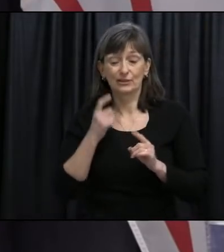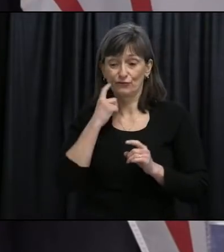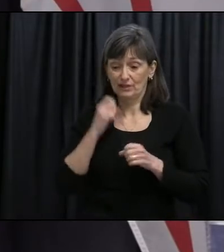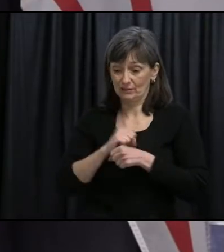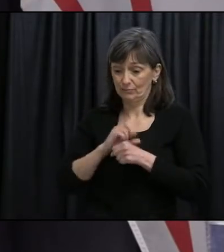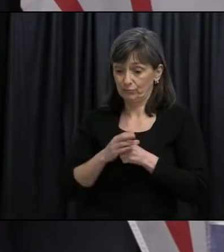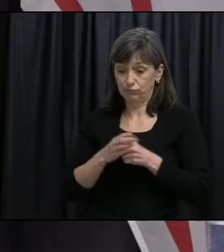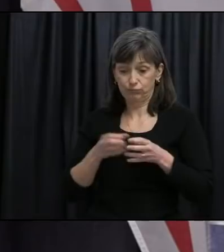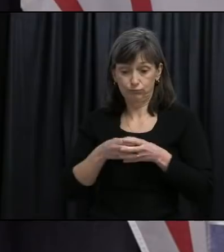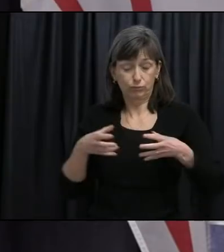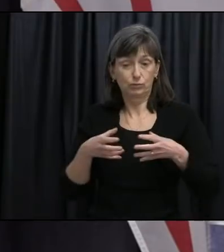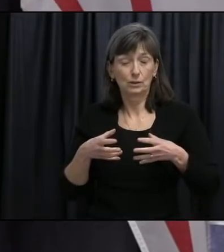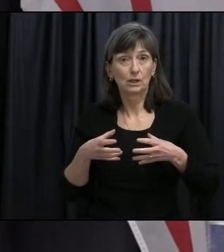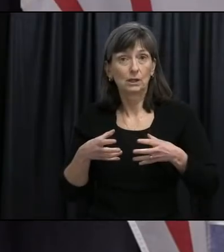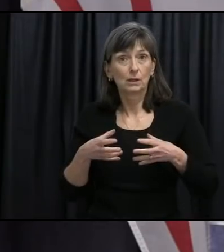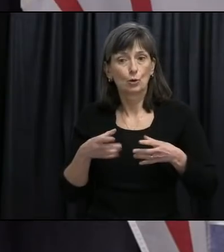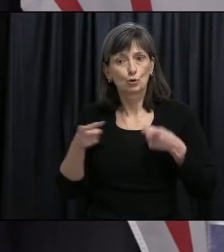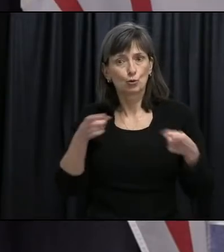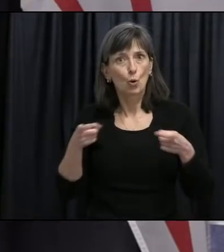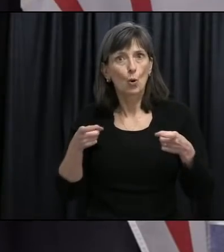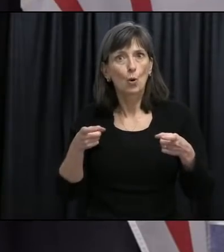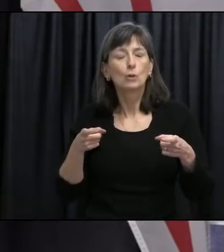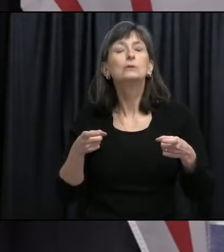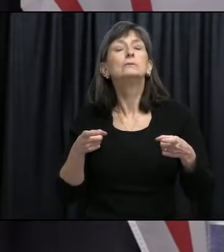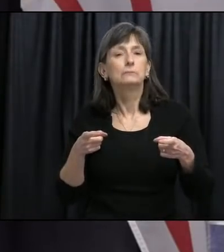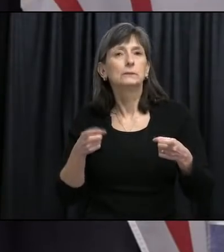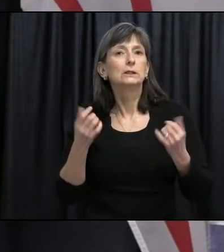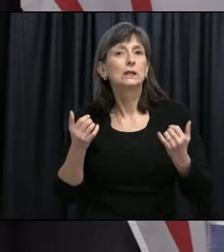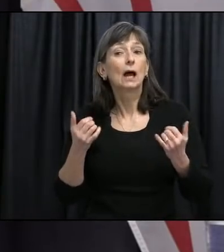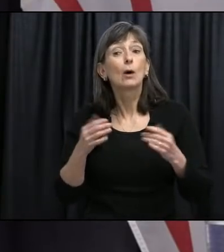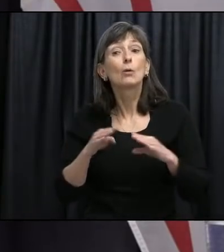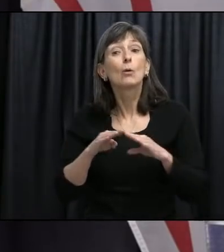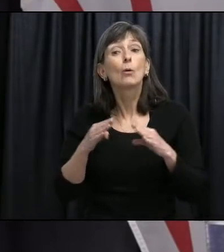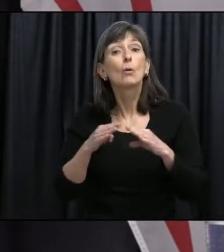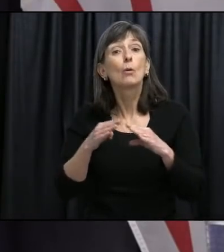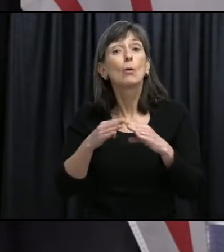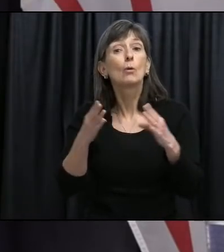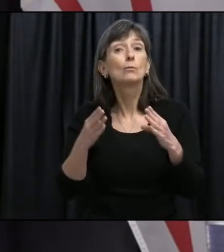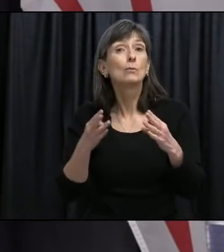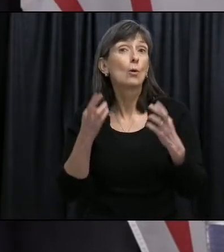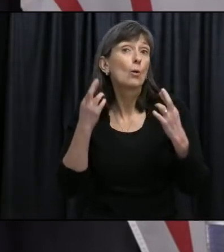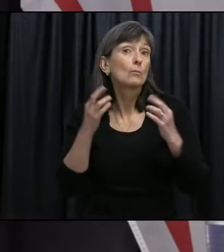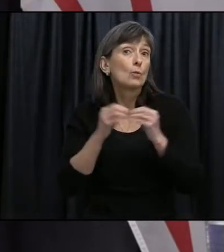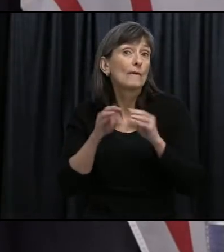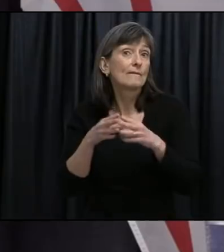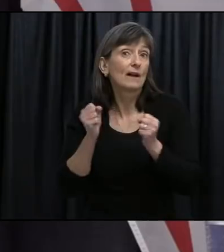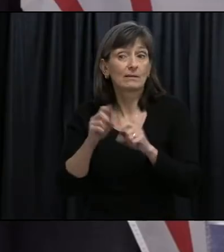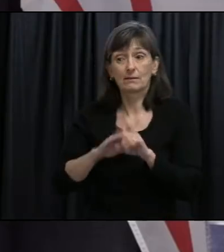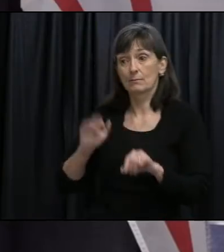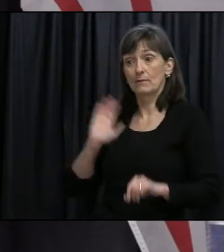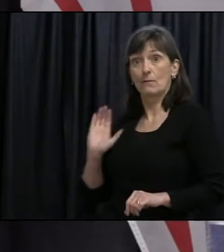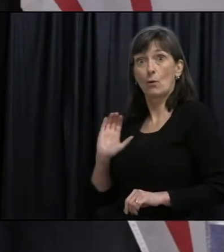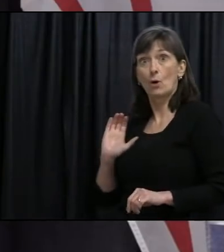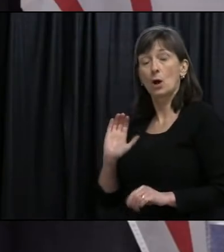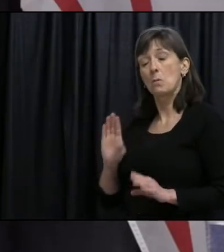recent outbreak is sufficient enough to allow business to start reopening again, perhaps faster, or certainly faster than we did even in the spring.